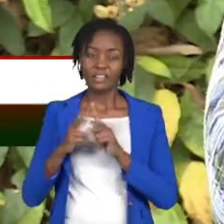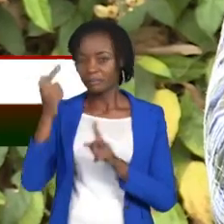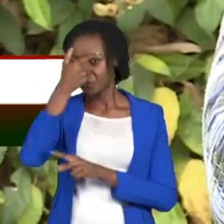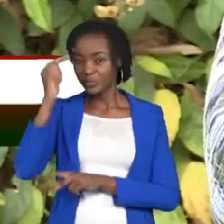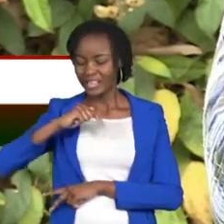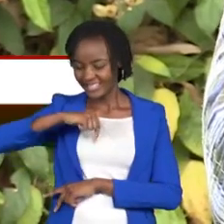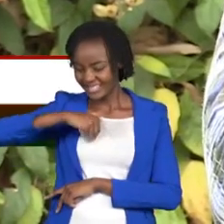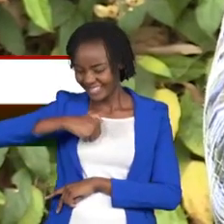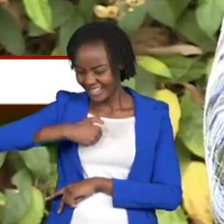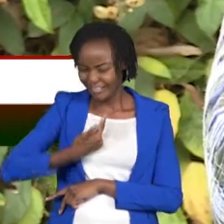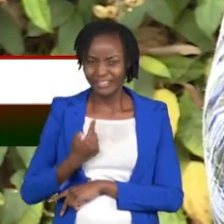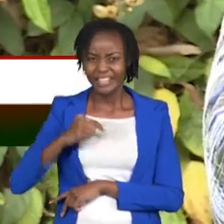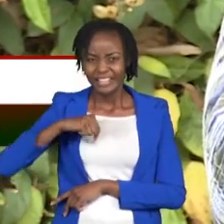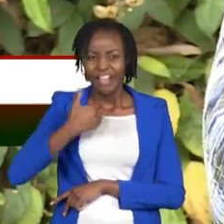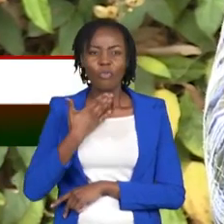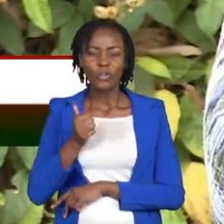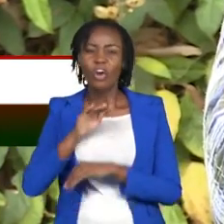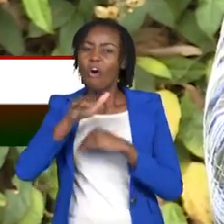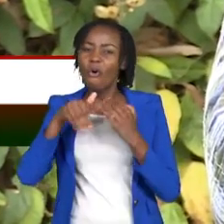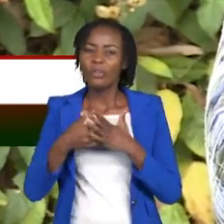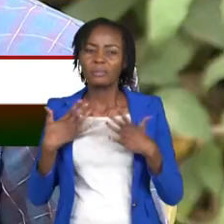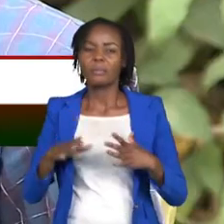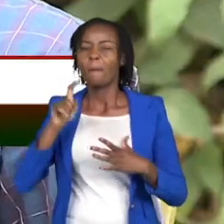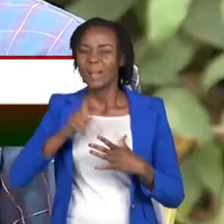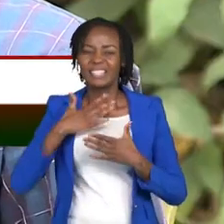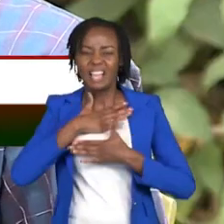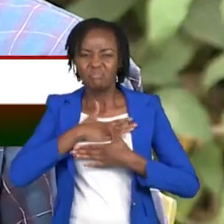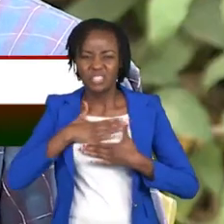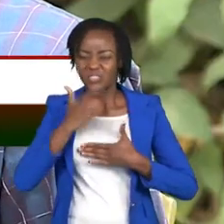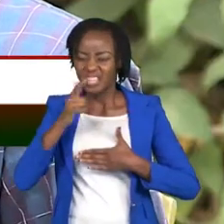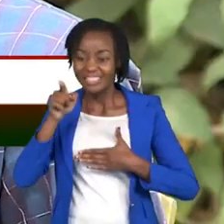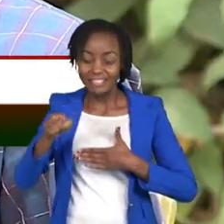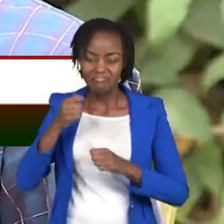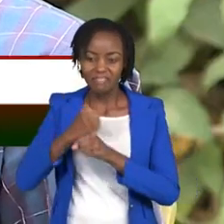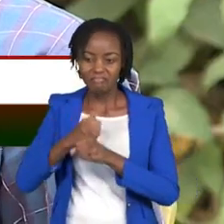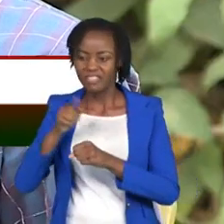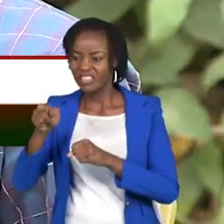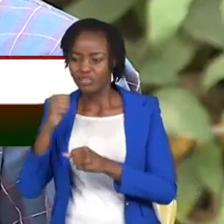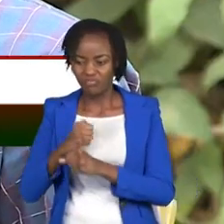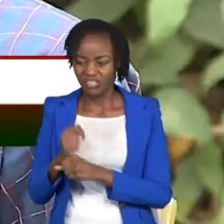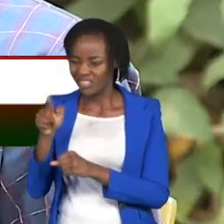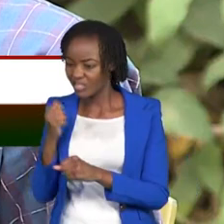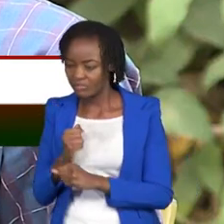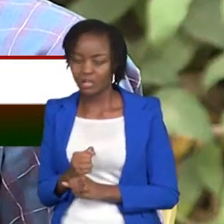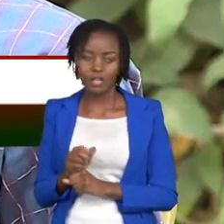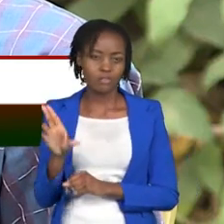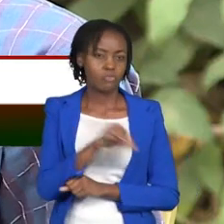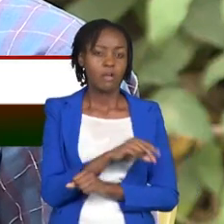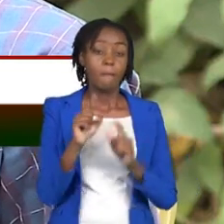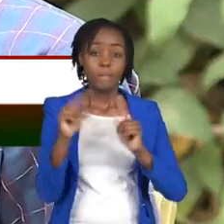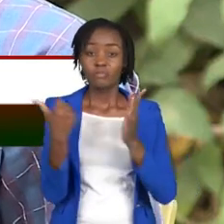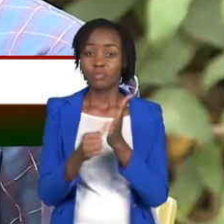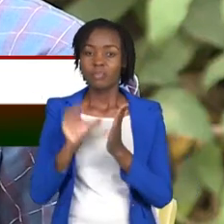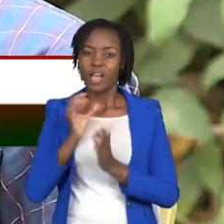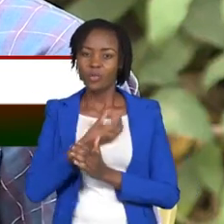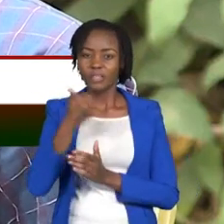self-entitlement. Everybody wants to be recognized, to be doing something. So you realize that the main problem is our inability